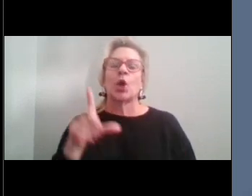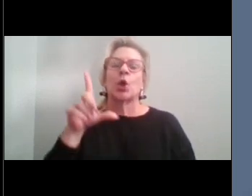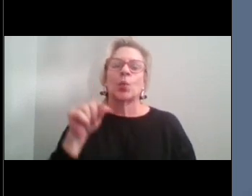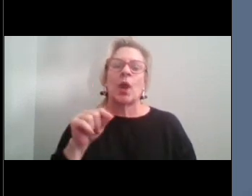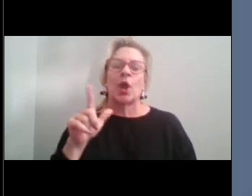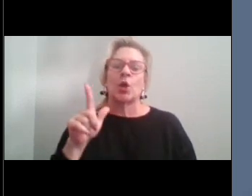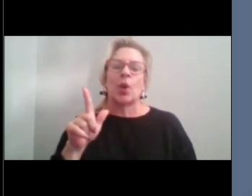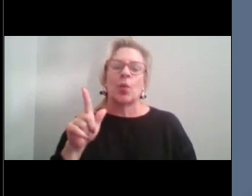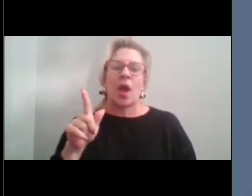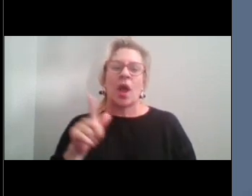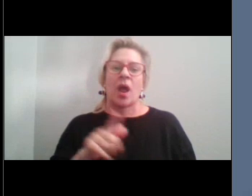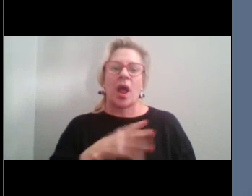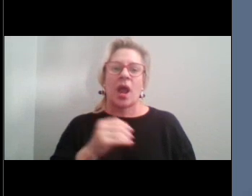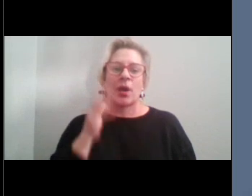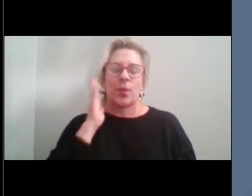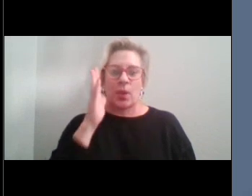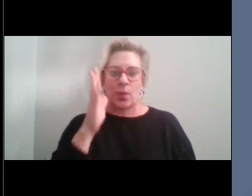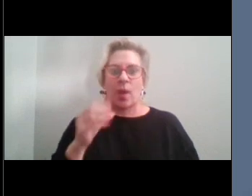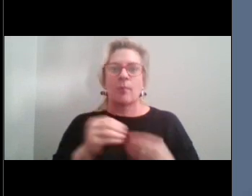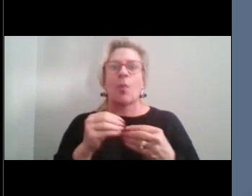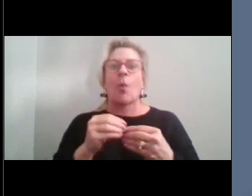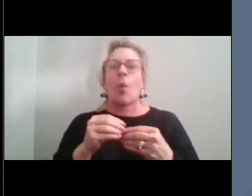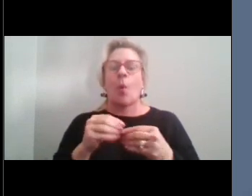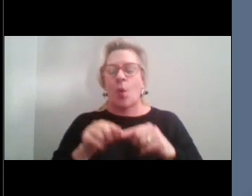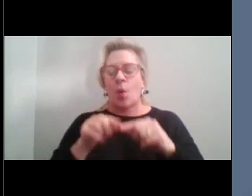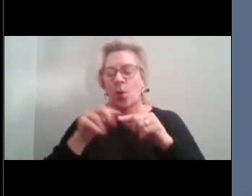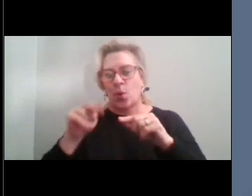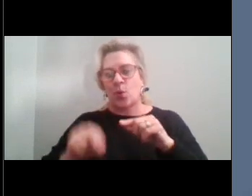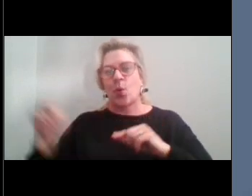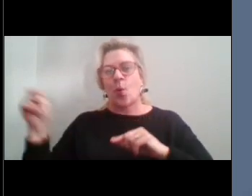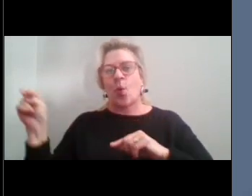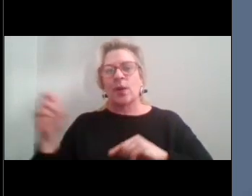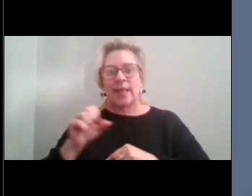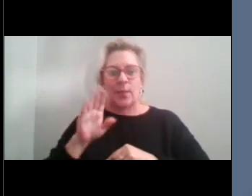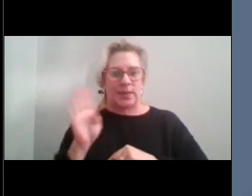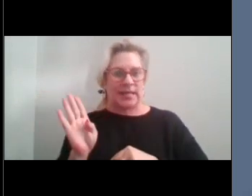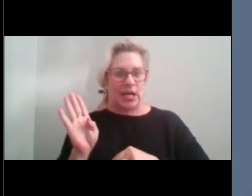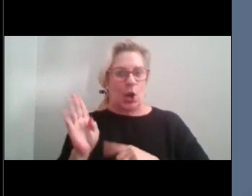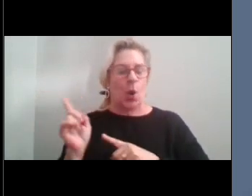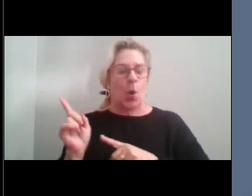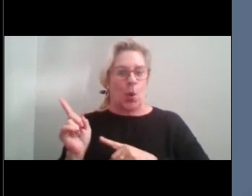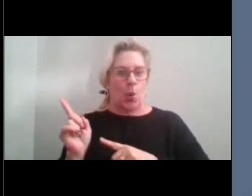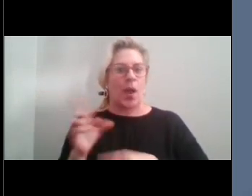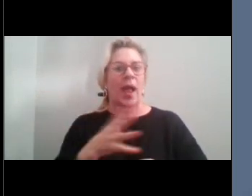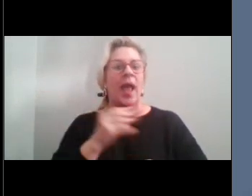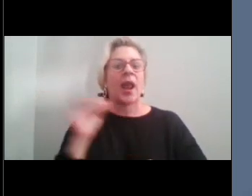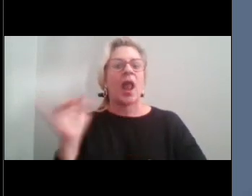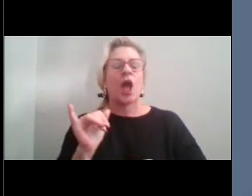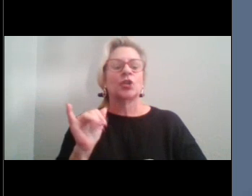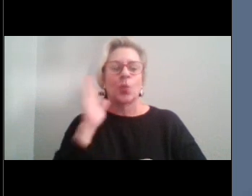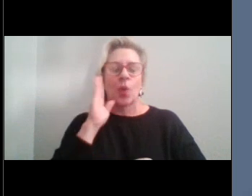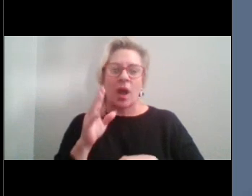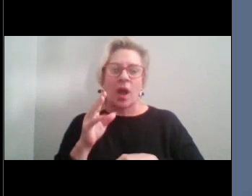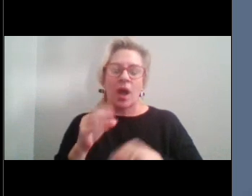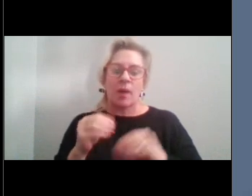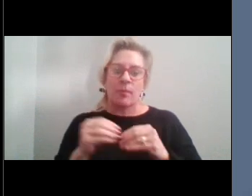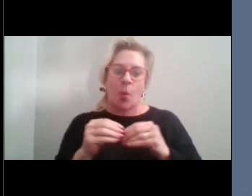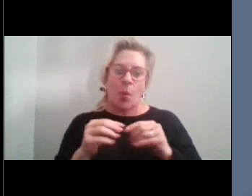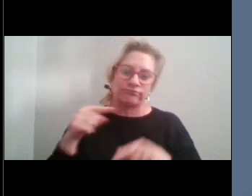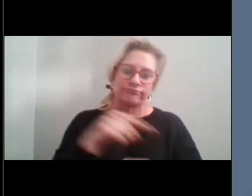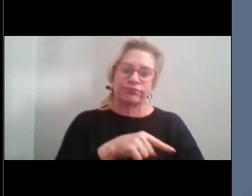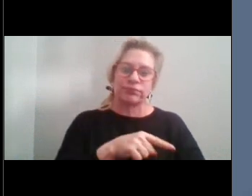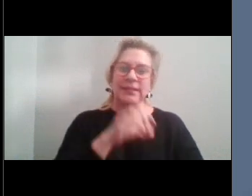We'll be extending north into San Bernardino County with our partners here in San Bernardino, and also going south as well. So